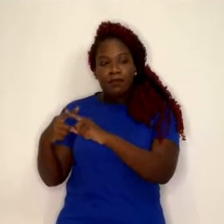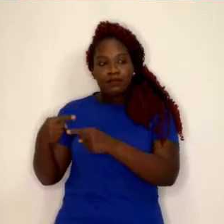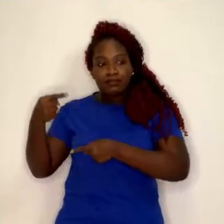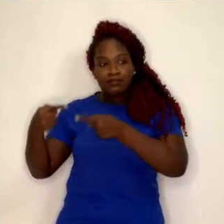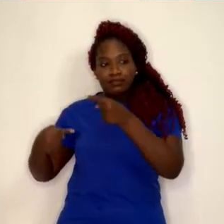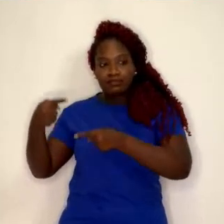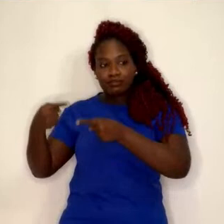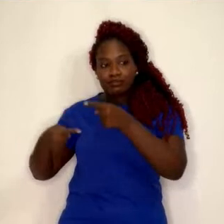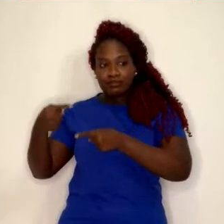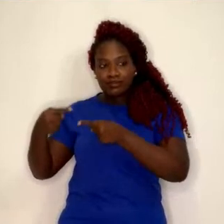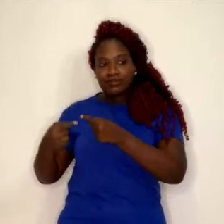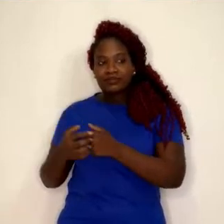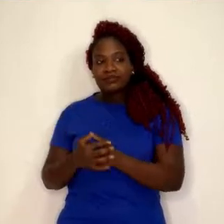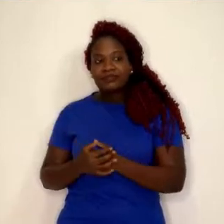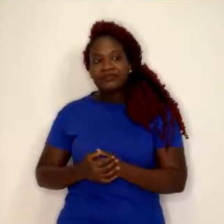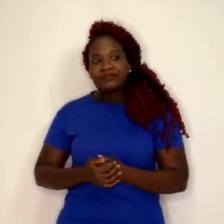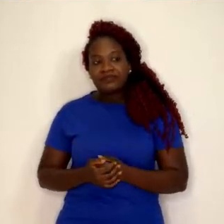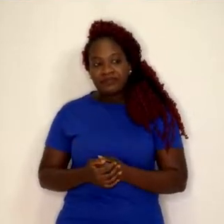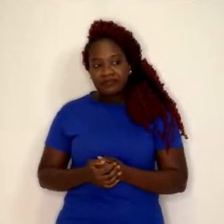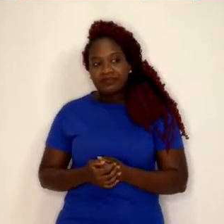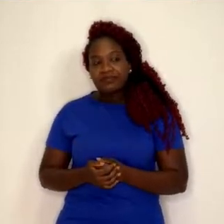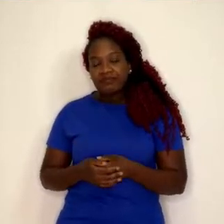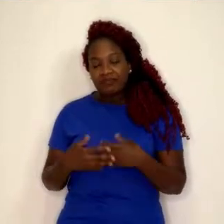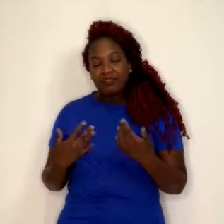in dispute,